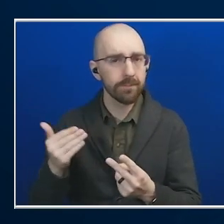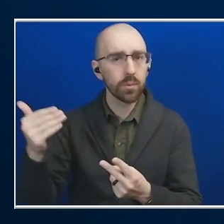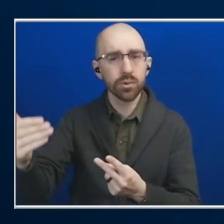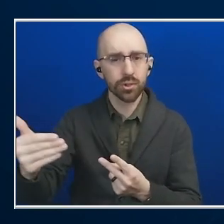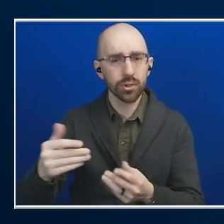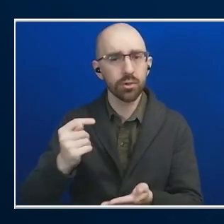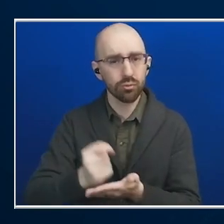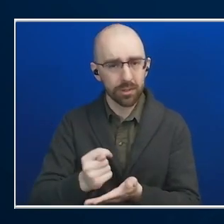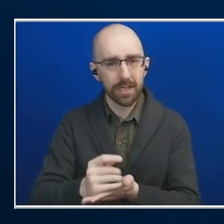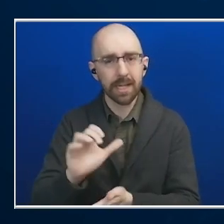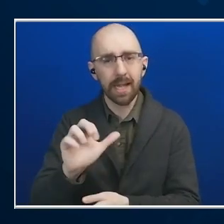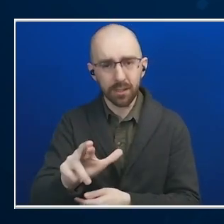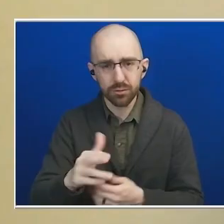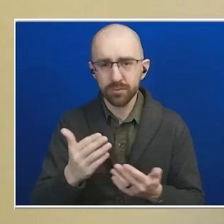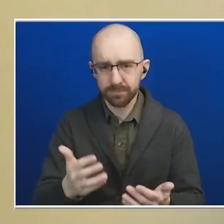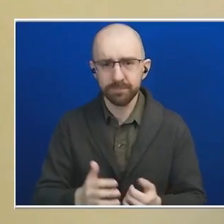cancer?